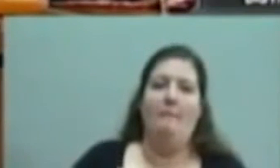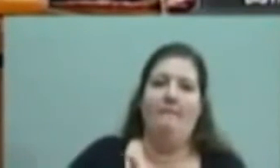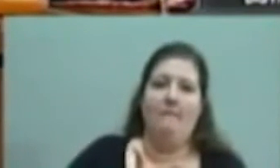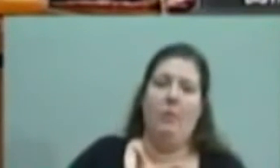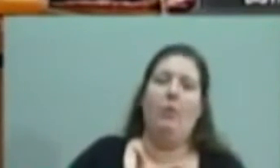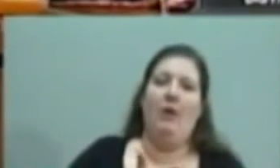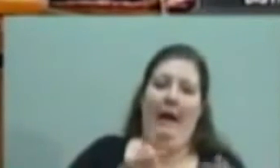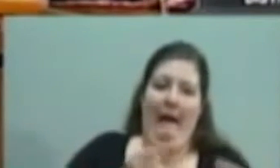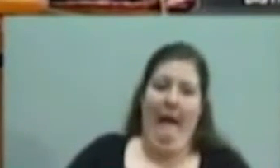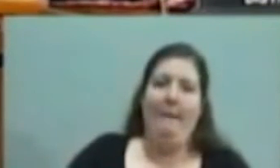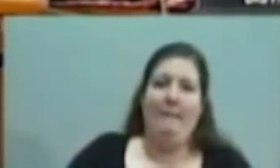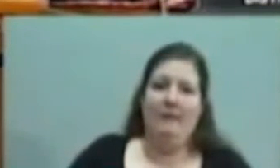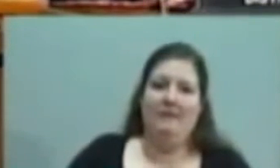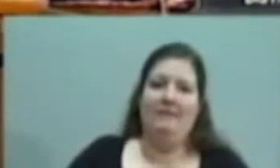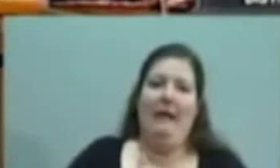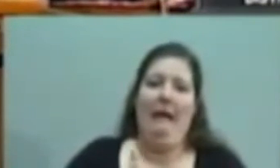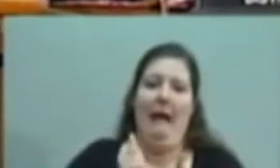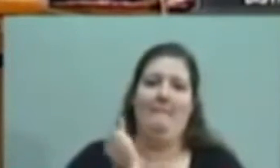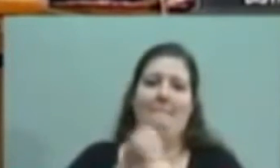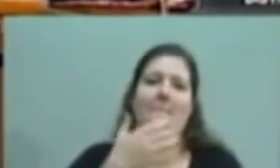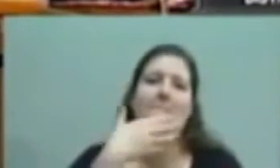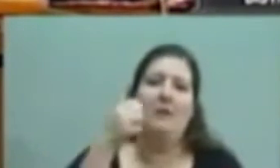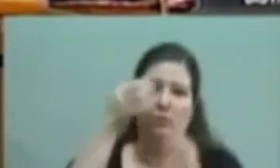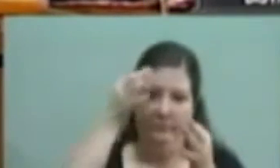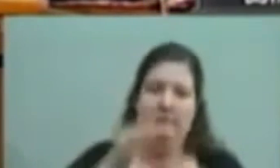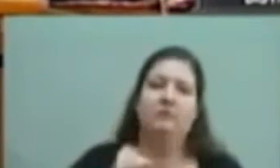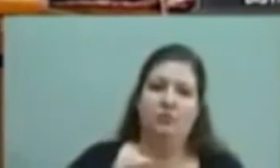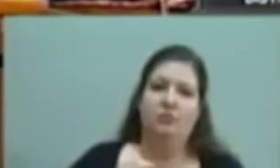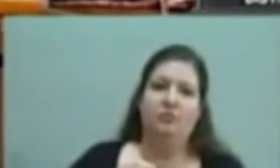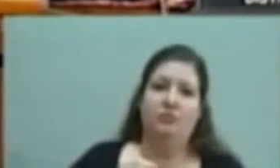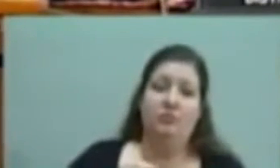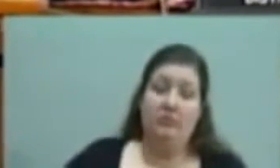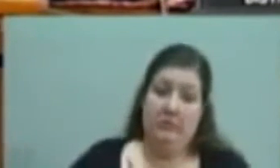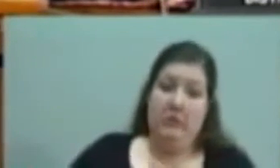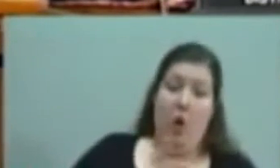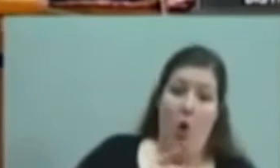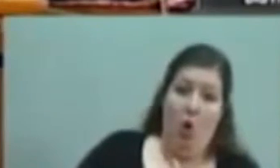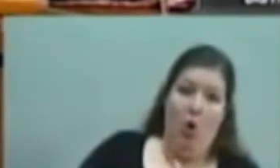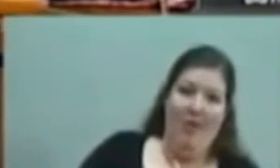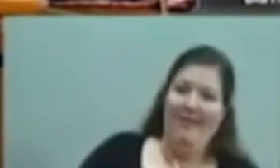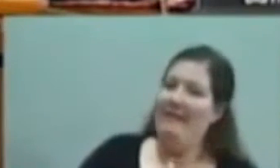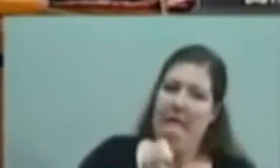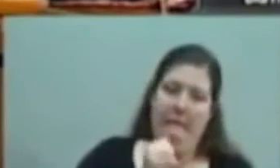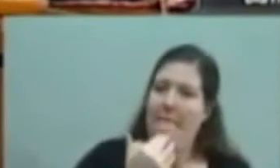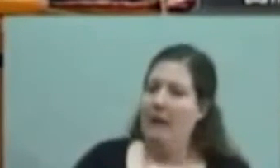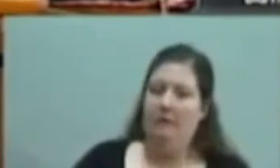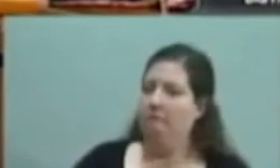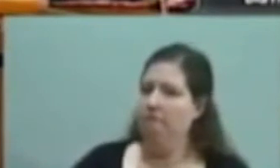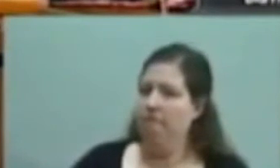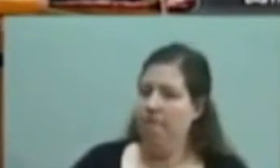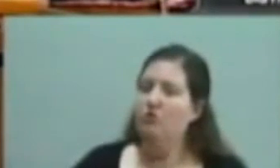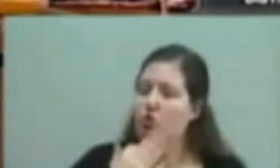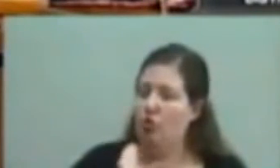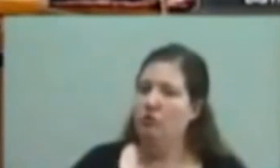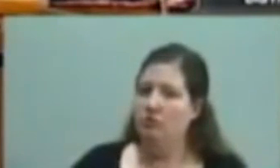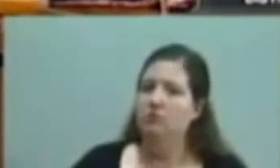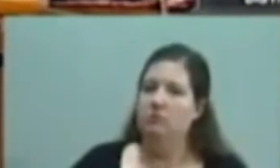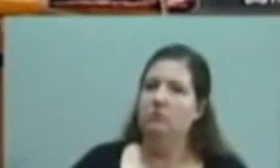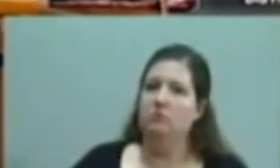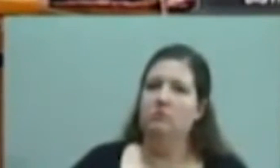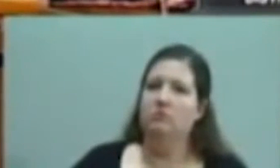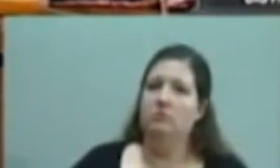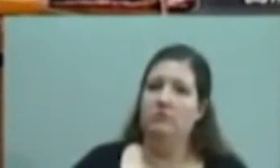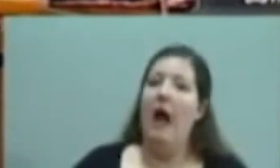better choices. So intervening early is not a bad thing. So again, but we'll be monitoring that. I will bring this